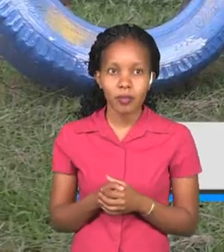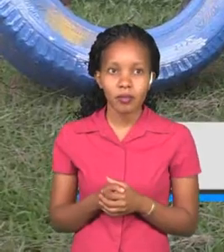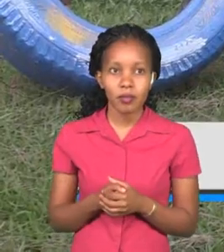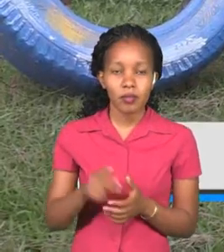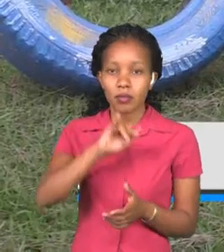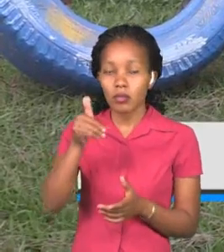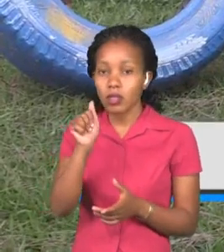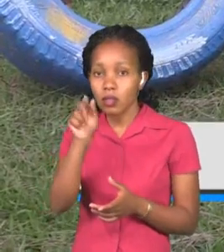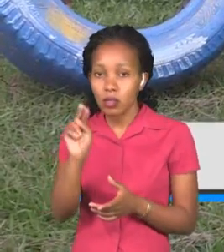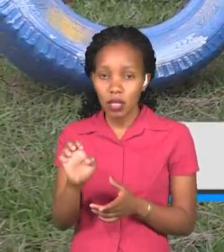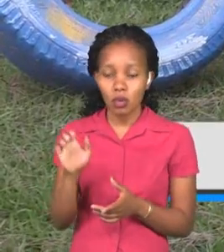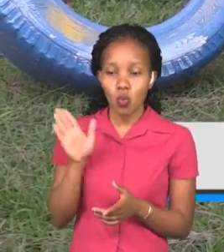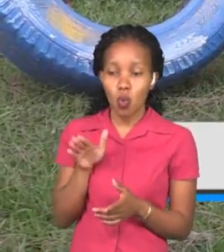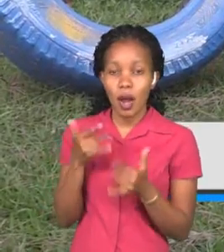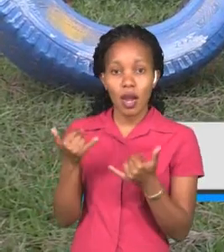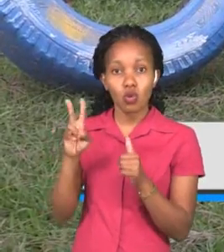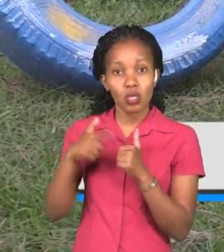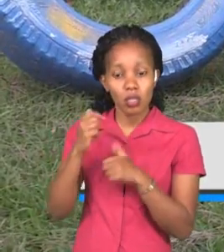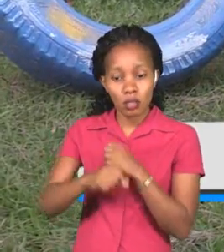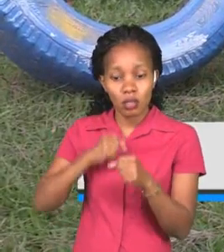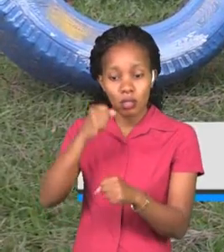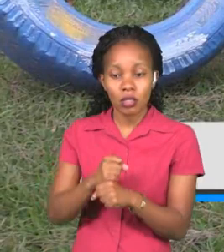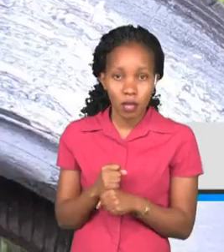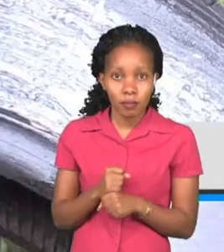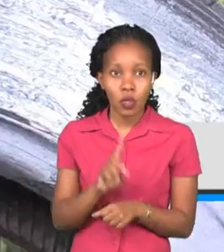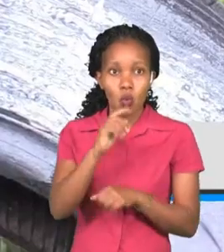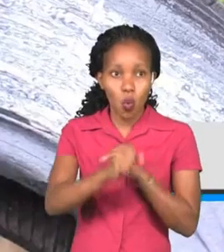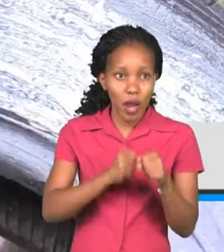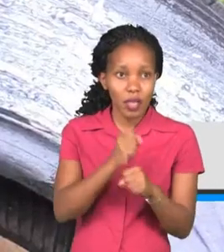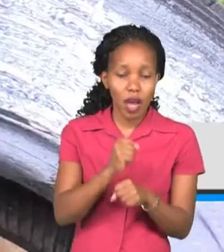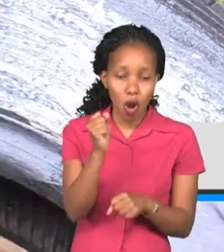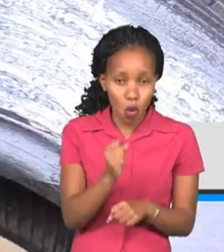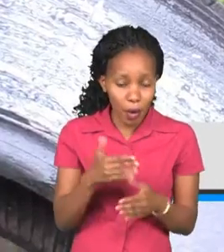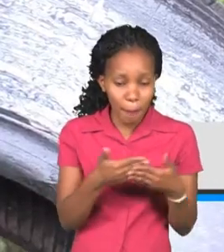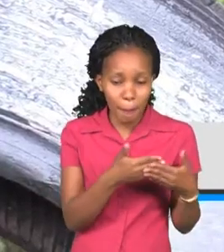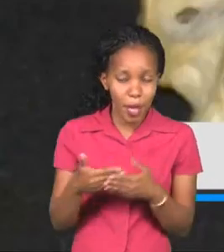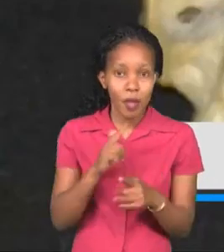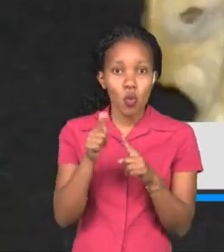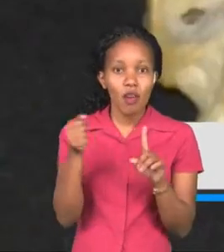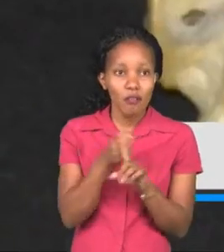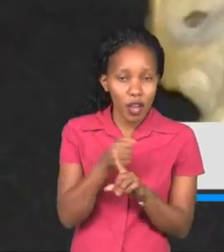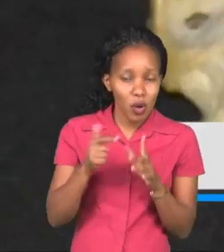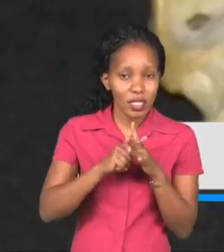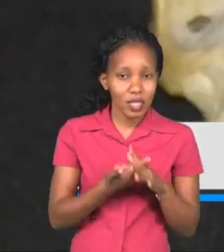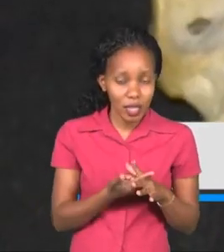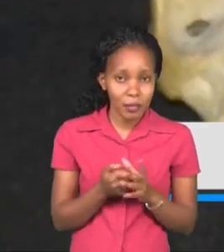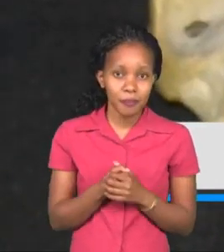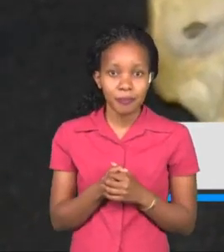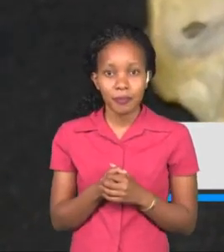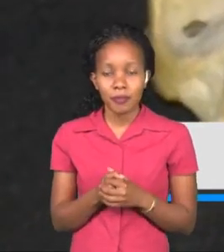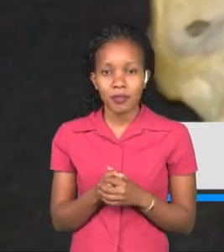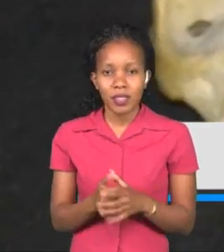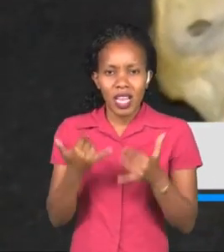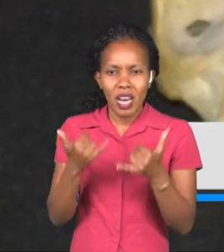Paul Haguma, now 26 years, was a one-year-old baby when the killing began. He